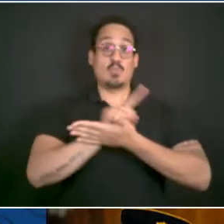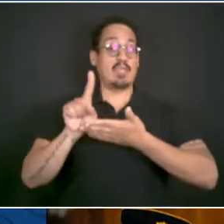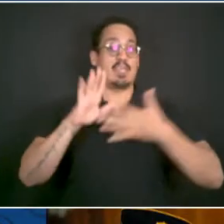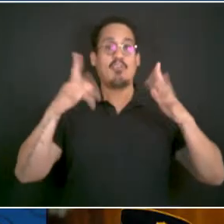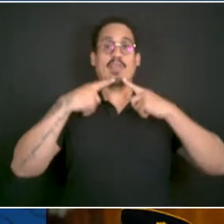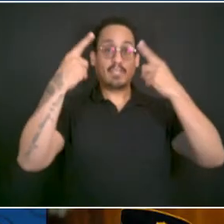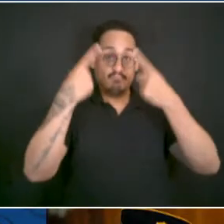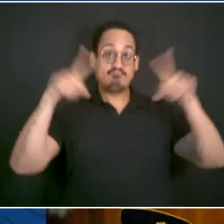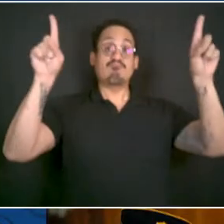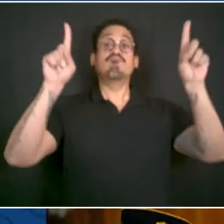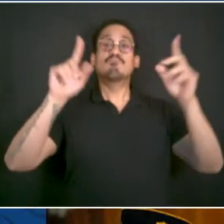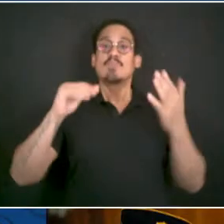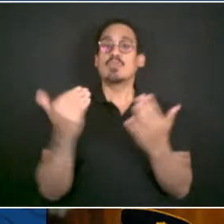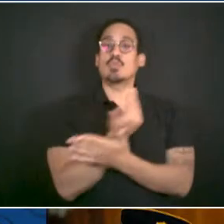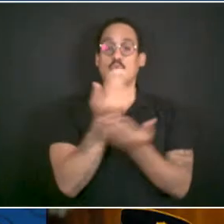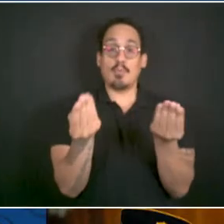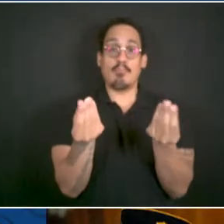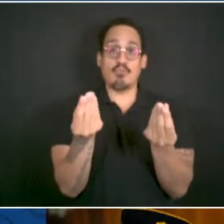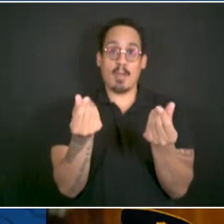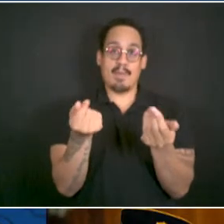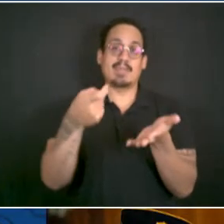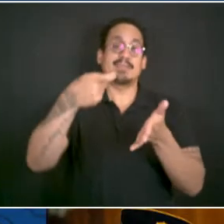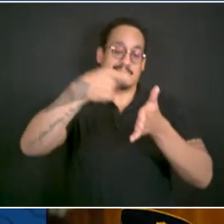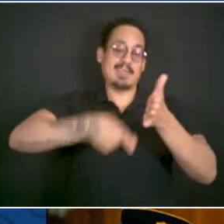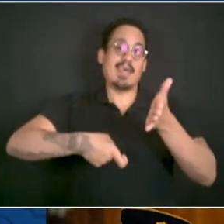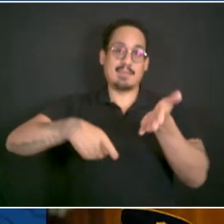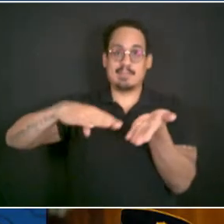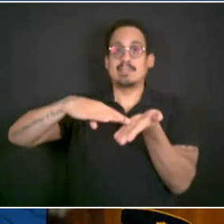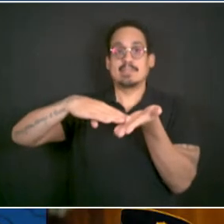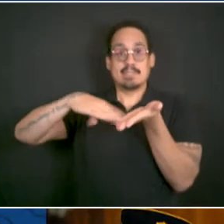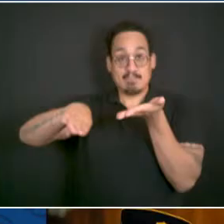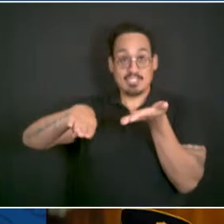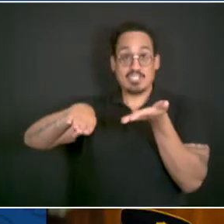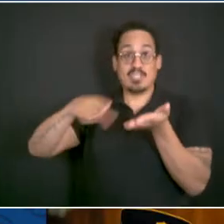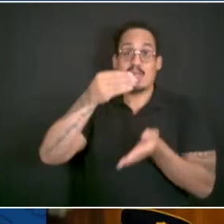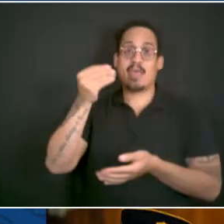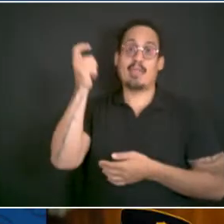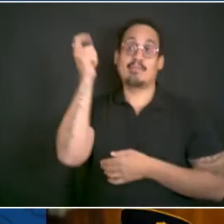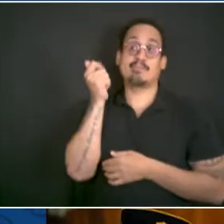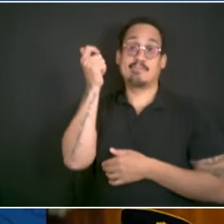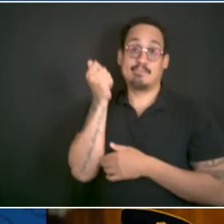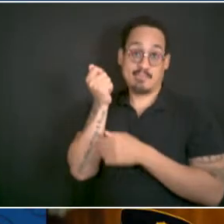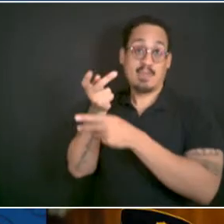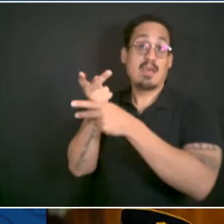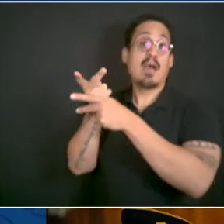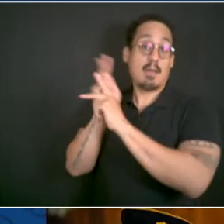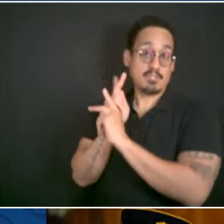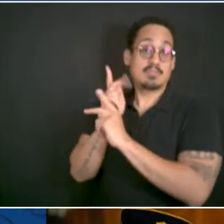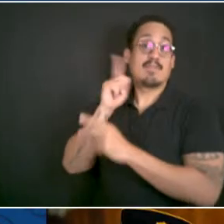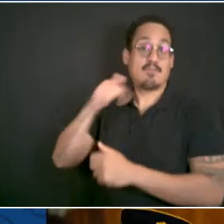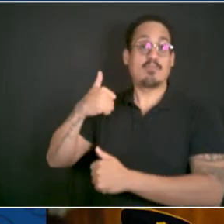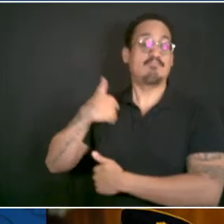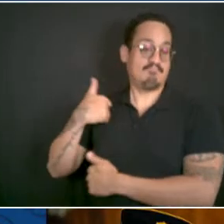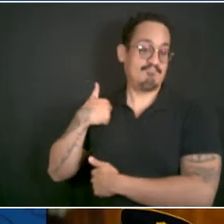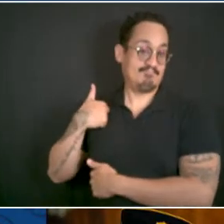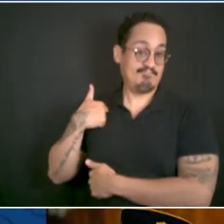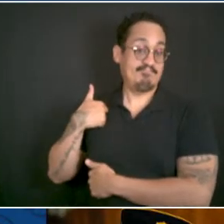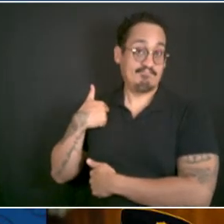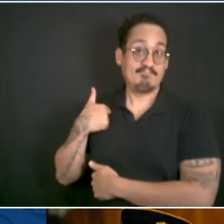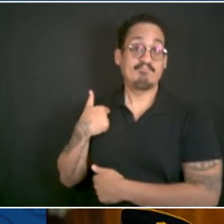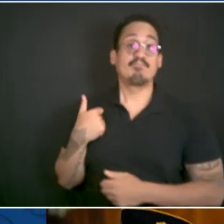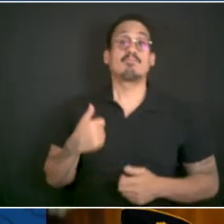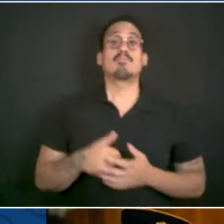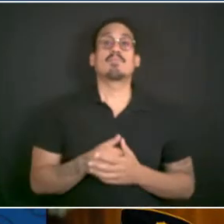tax exemptions and loan options to New York City veterans buying home. And we